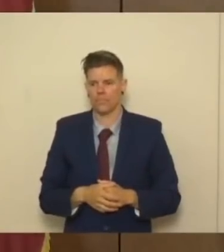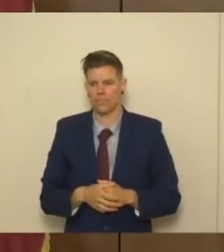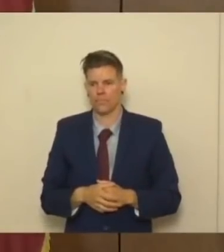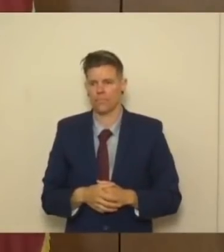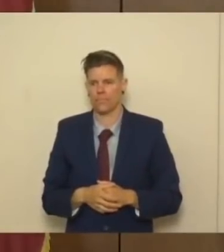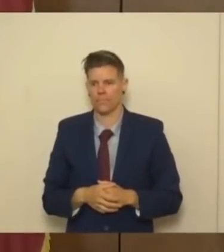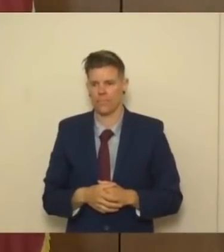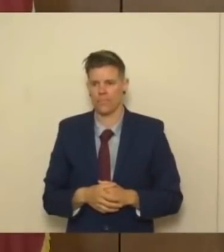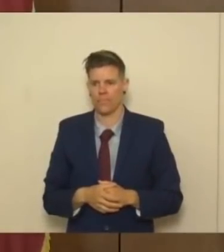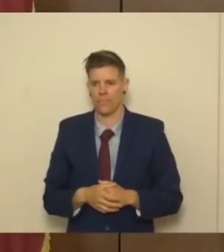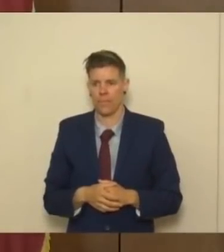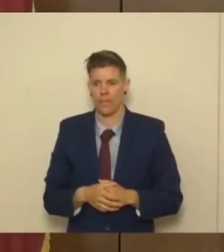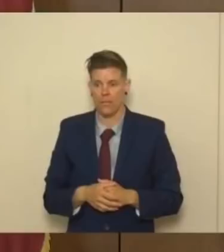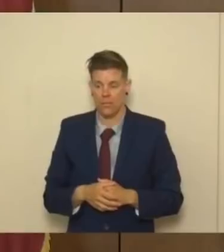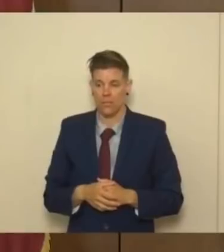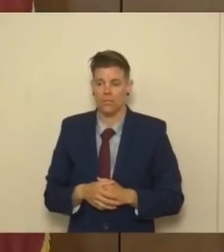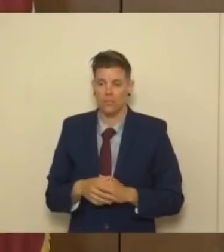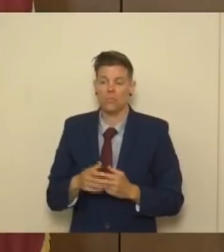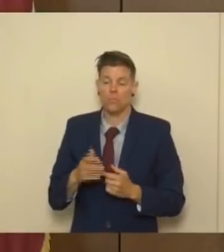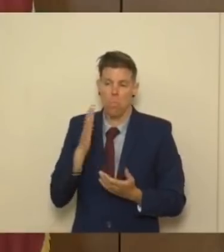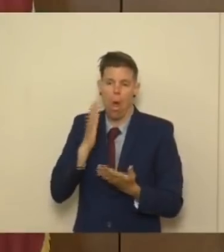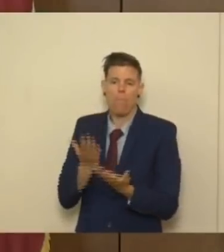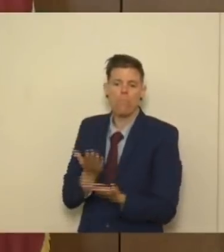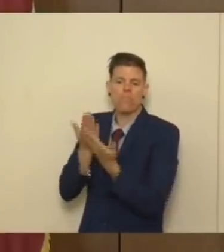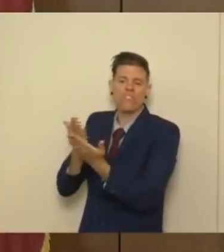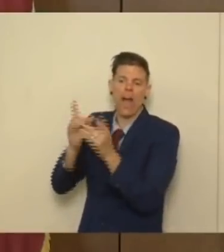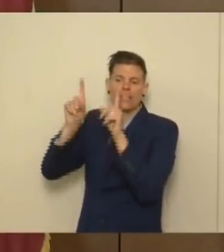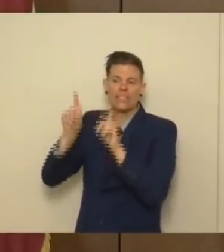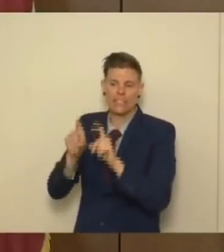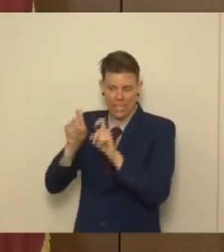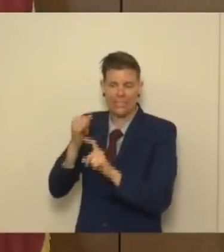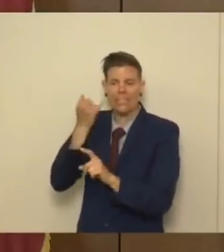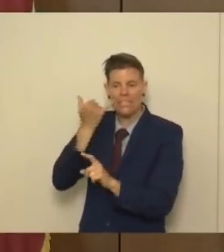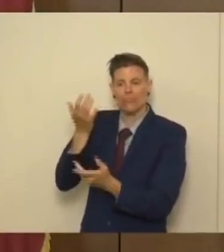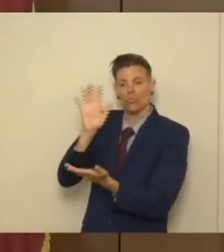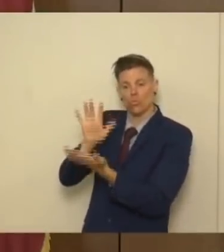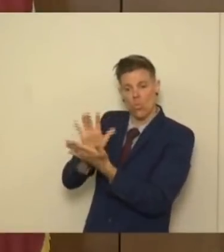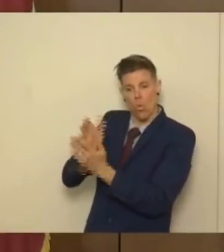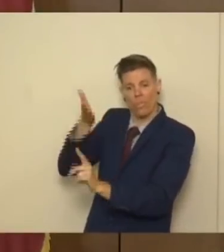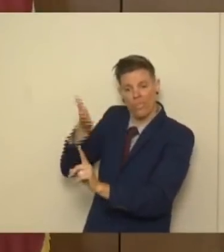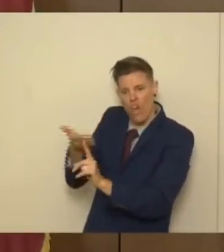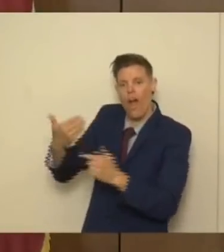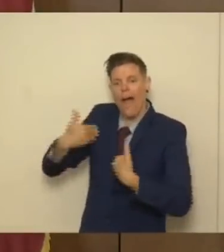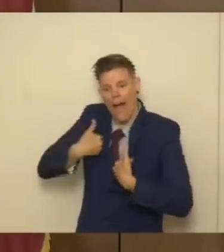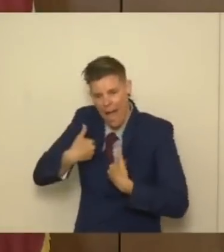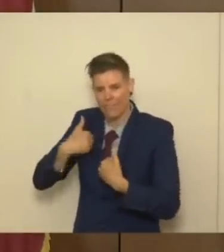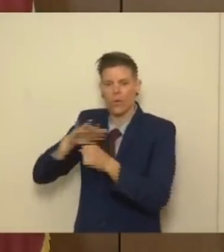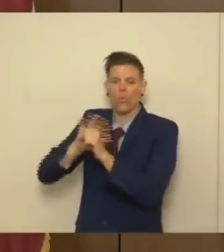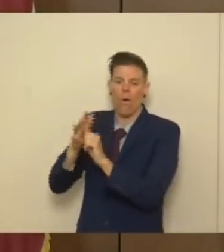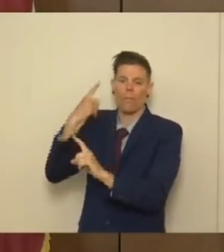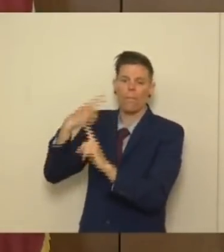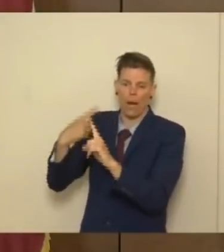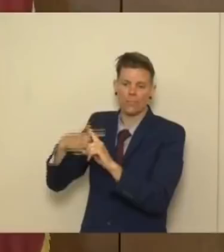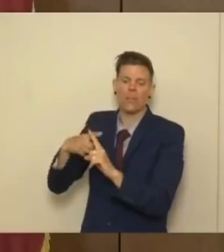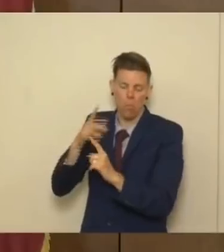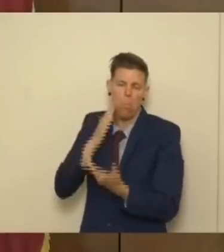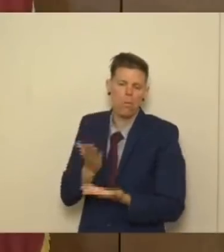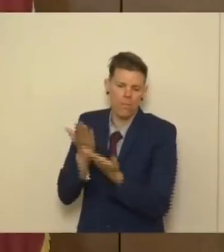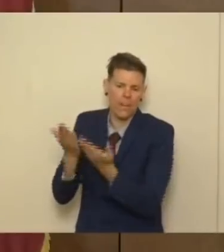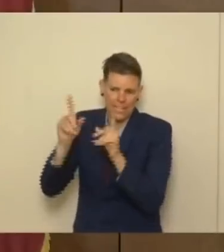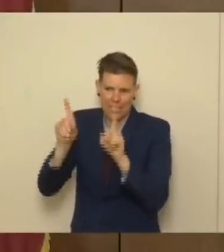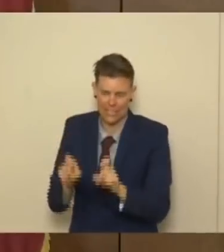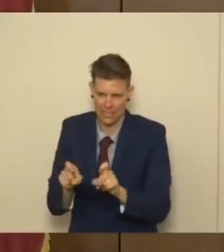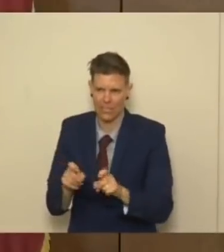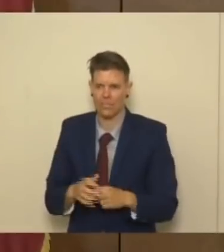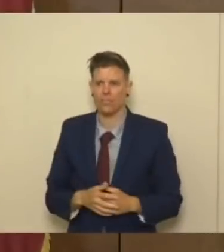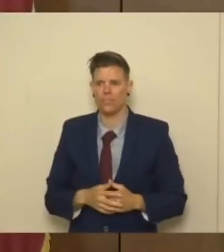with a particular outbreak or positive case. So I want to make sure that folks know that we would treat them exactly the same as all